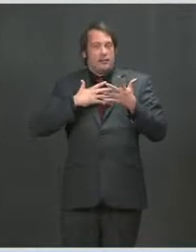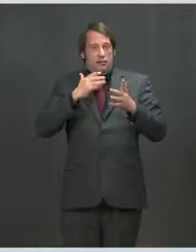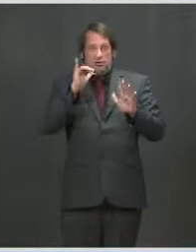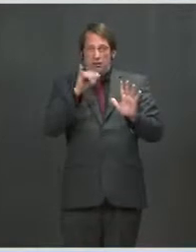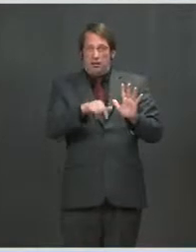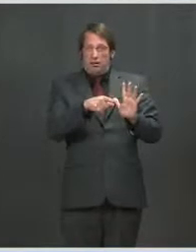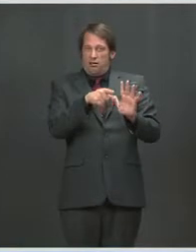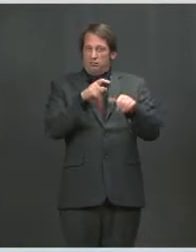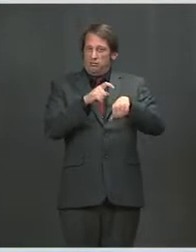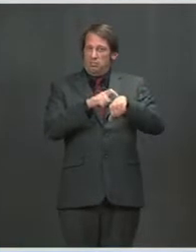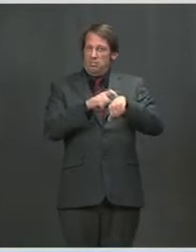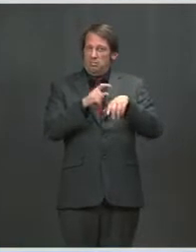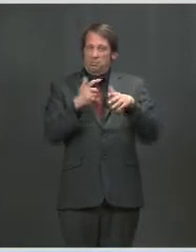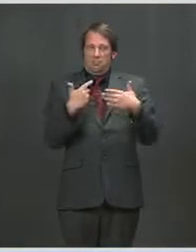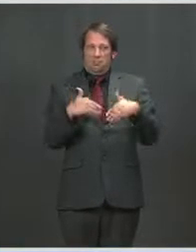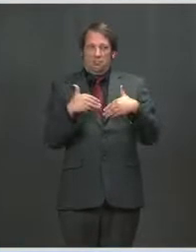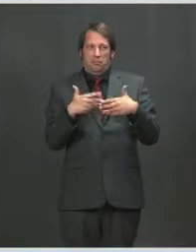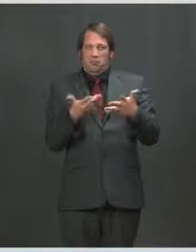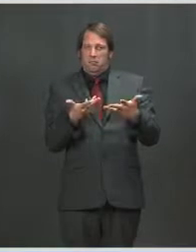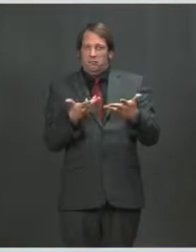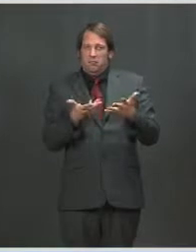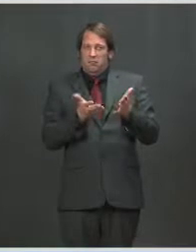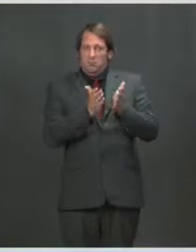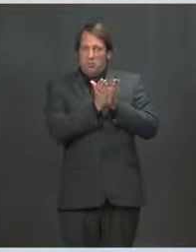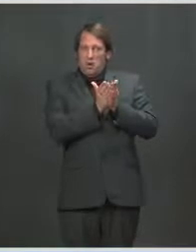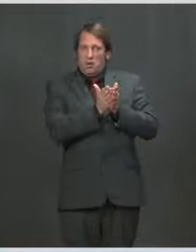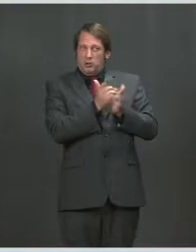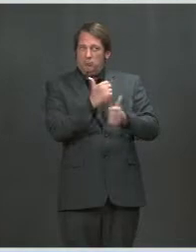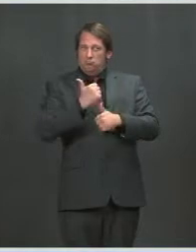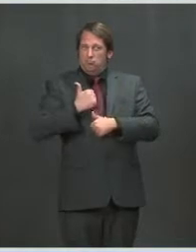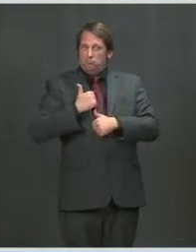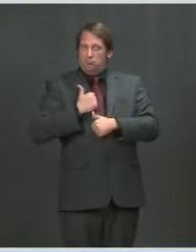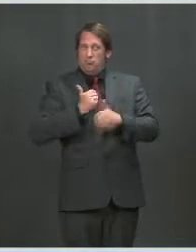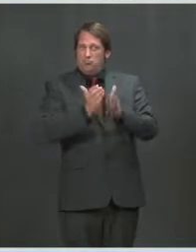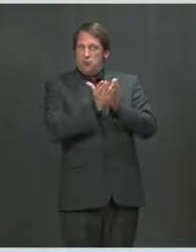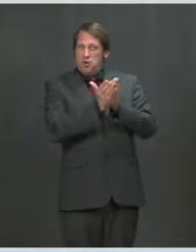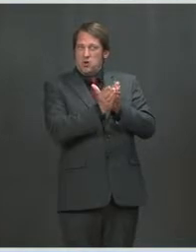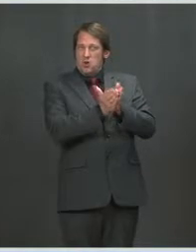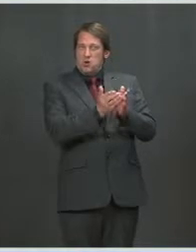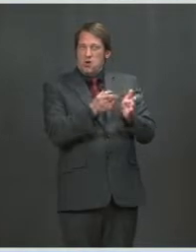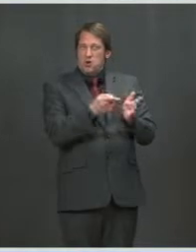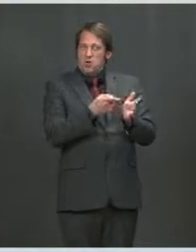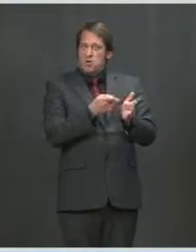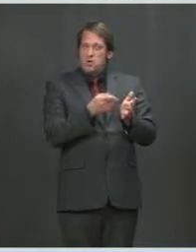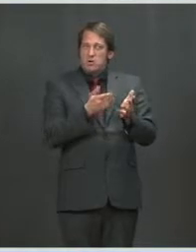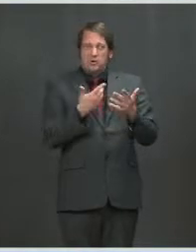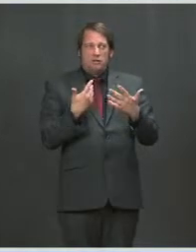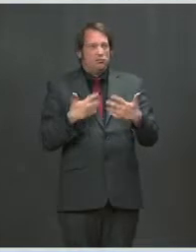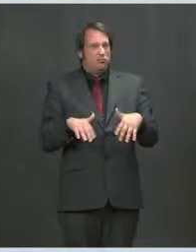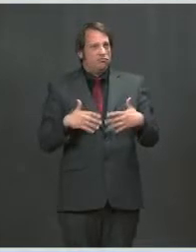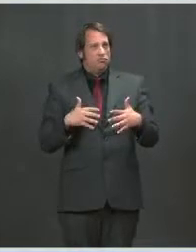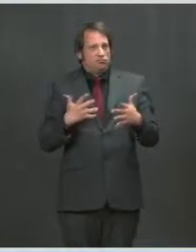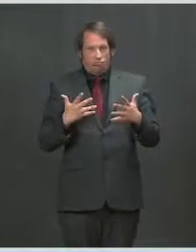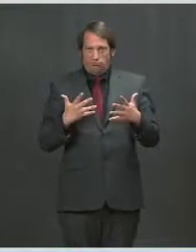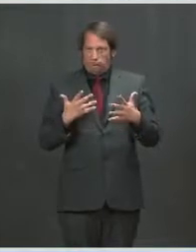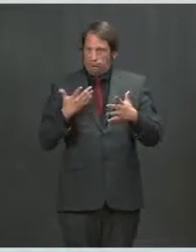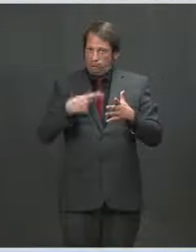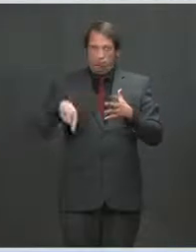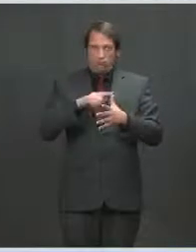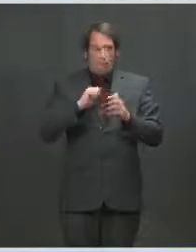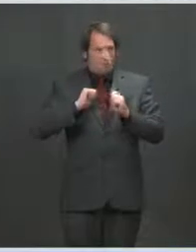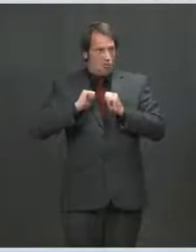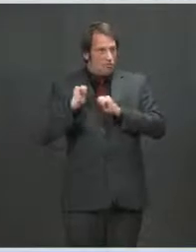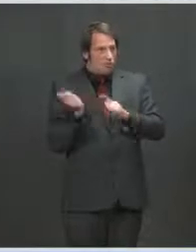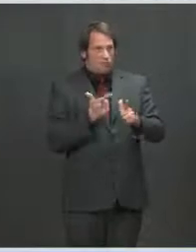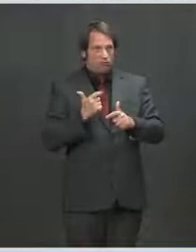to represent our entire armed forces. Anyone could look at its bridge, its bow, its